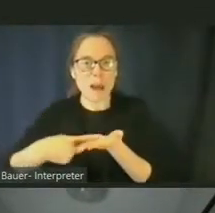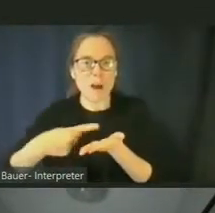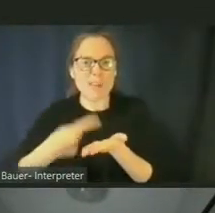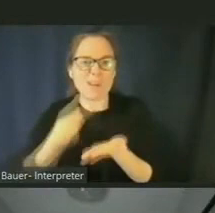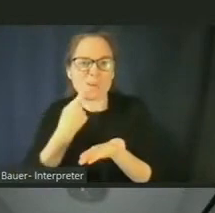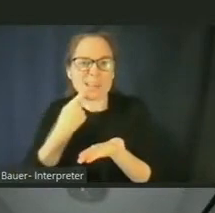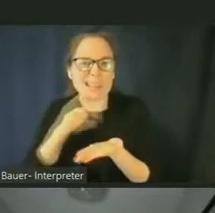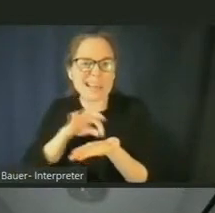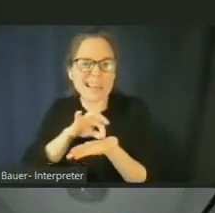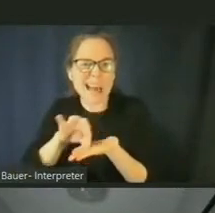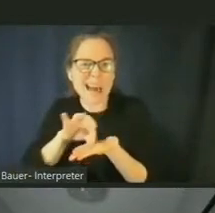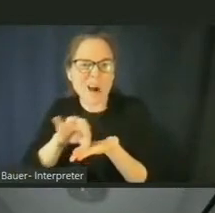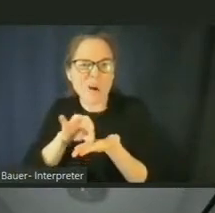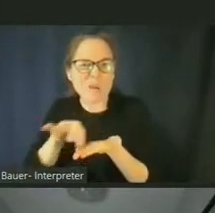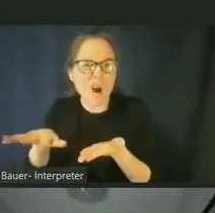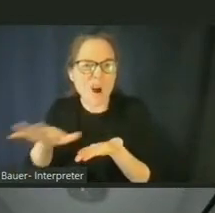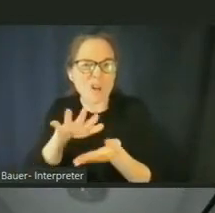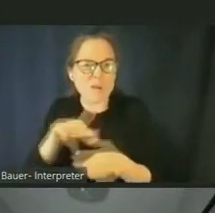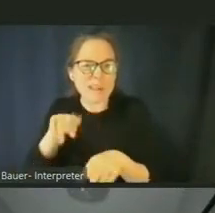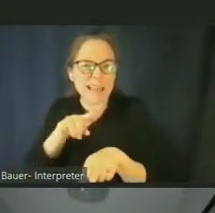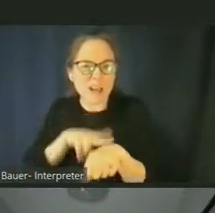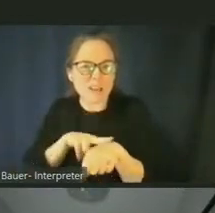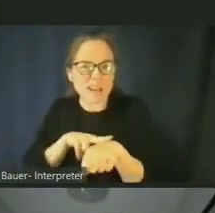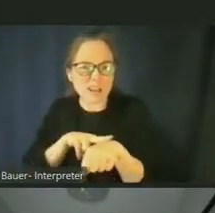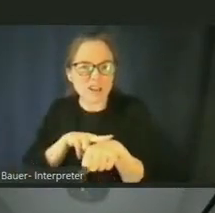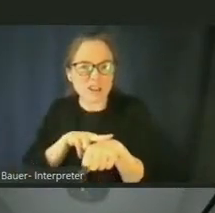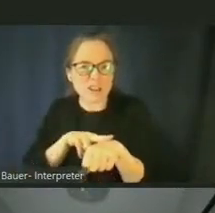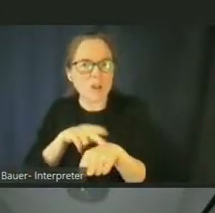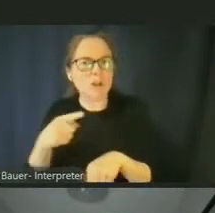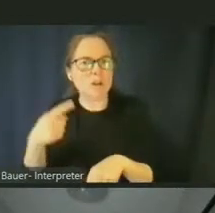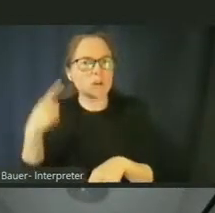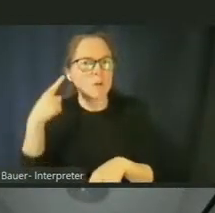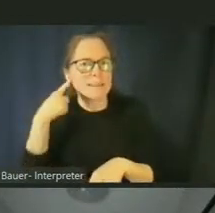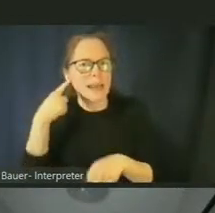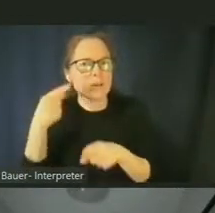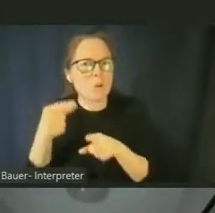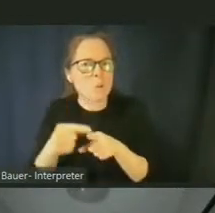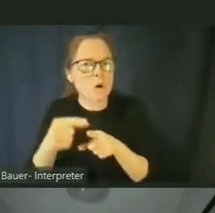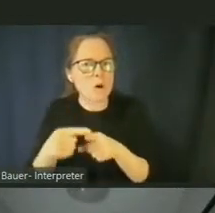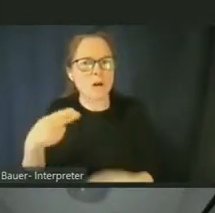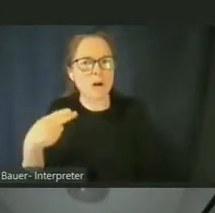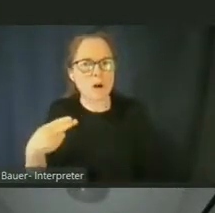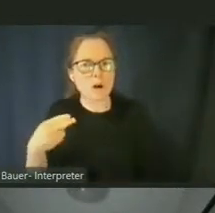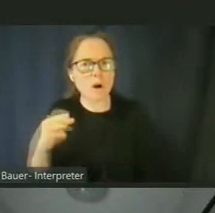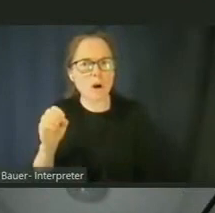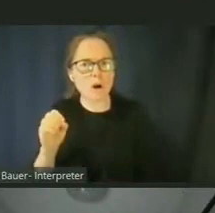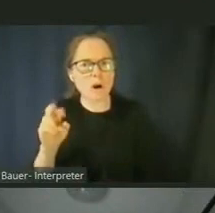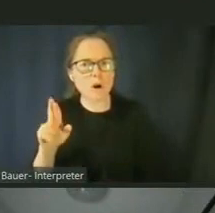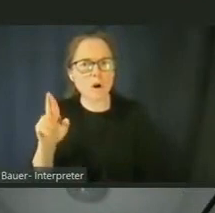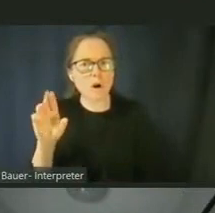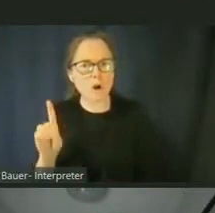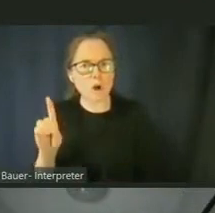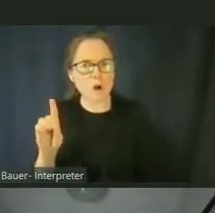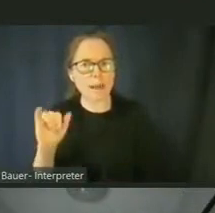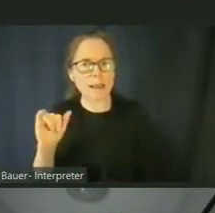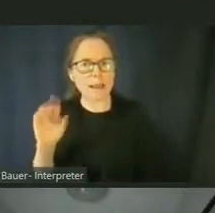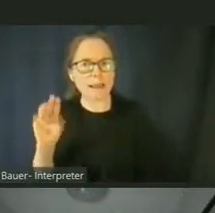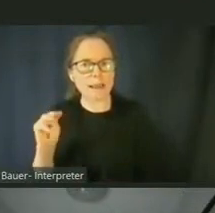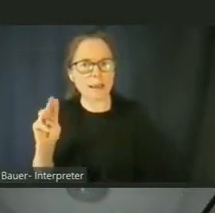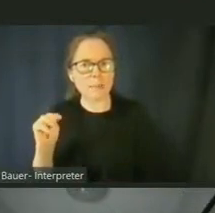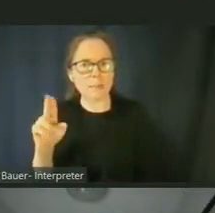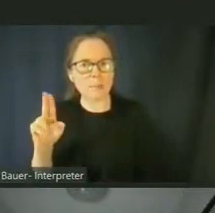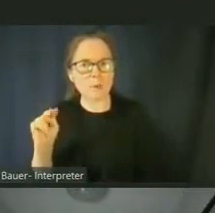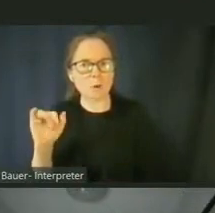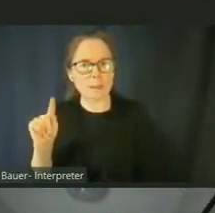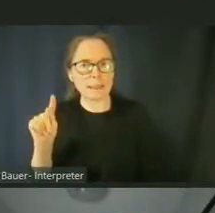in the country, you talked about herd immunity, and I'm wondering if you could come back to that and describe